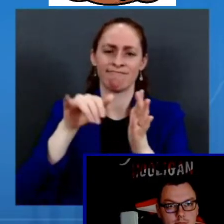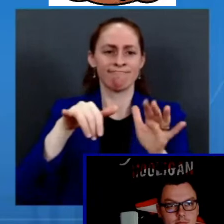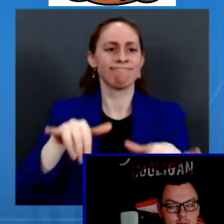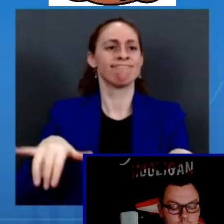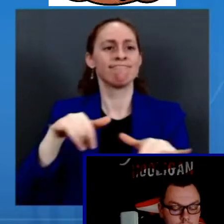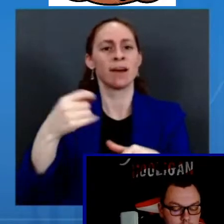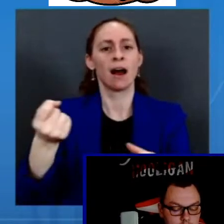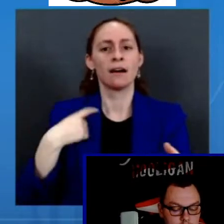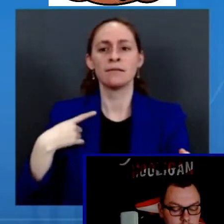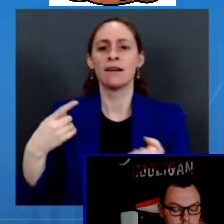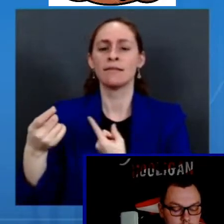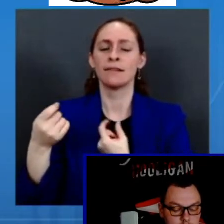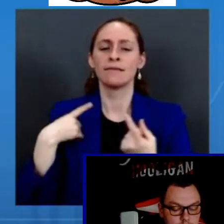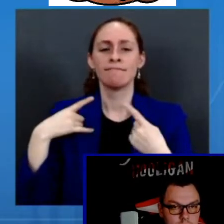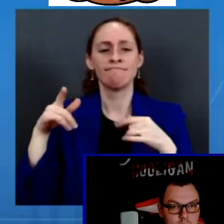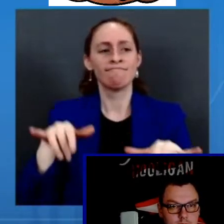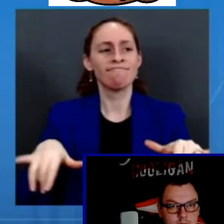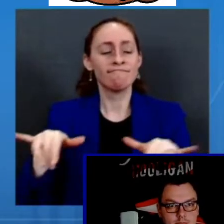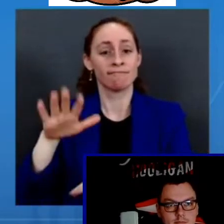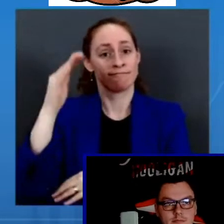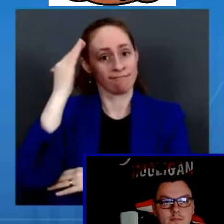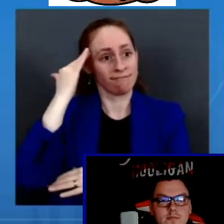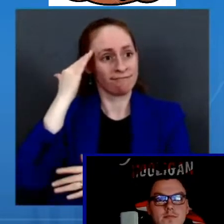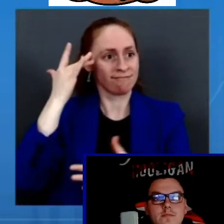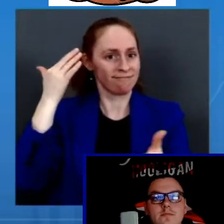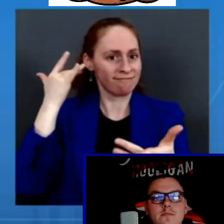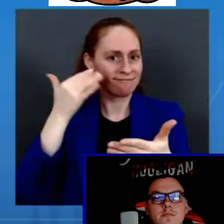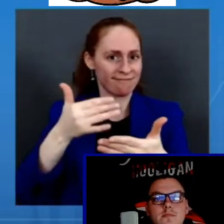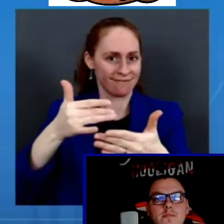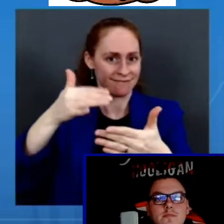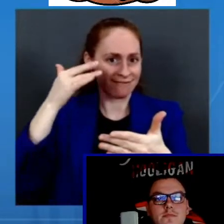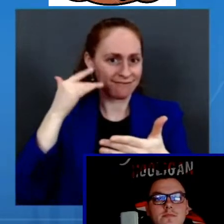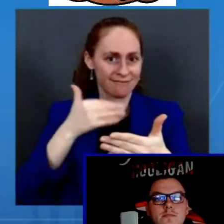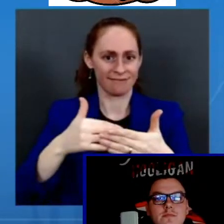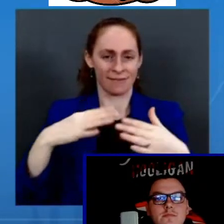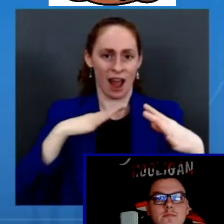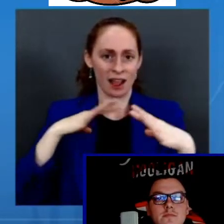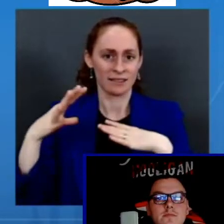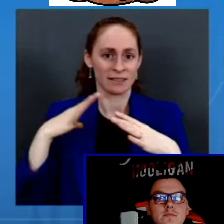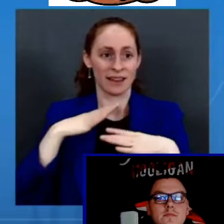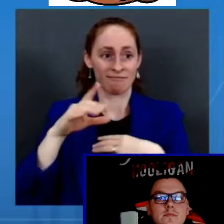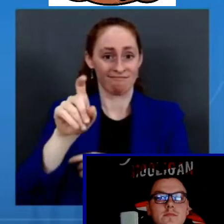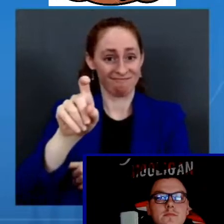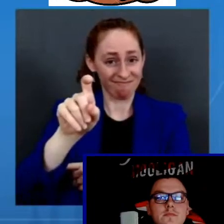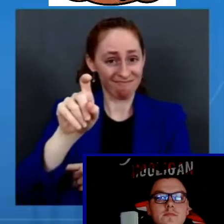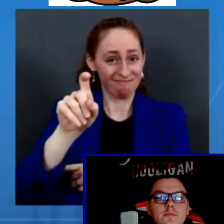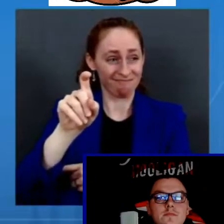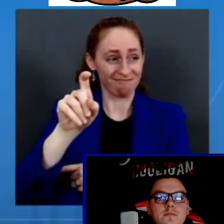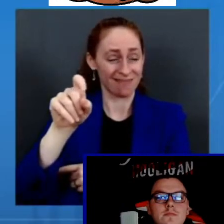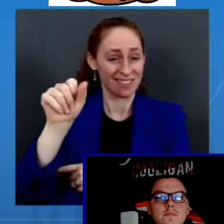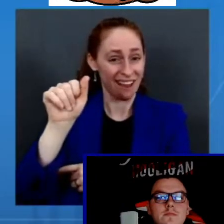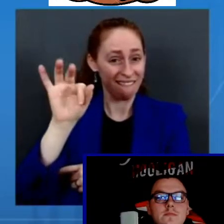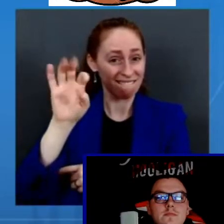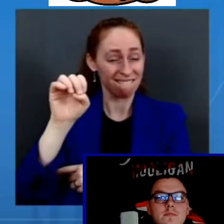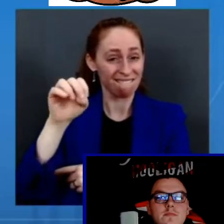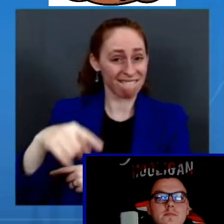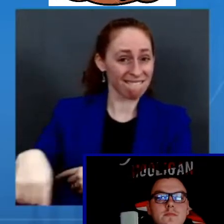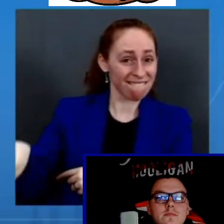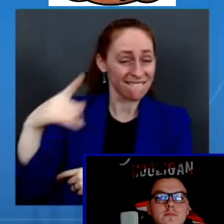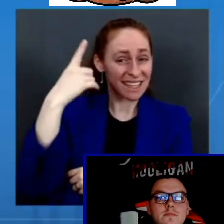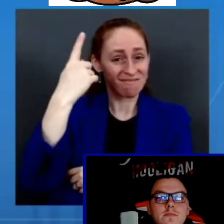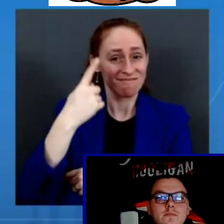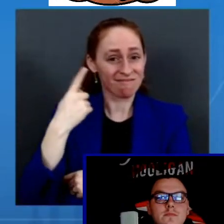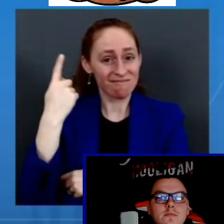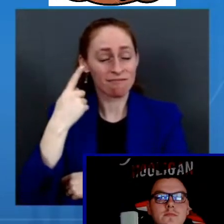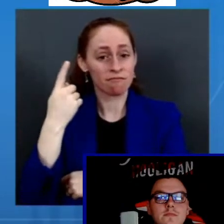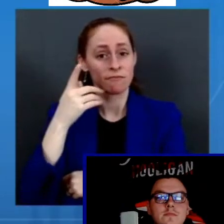New Year's, would it be safe for individuals who are vaccinated, who are boosted, to get together with family